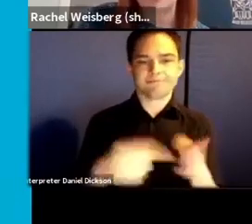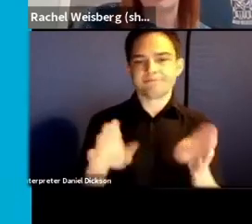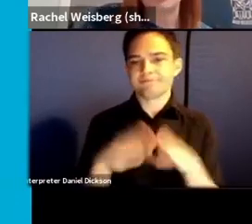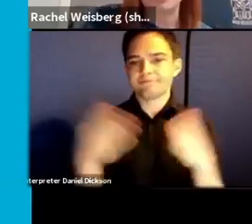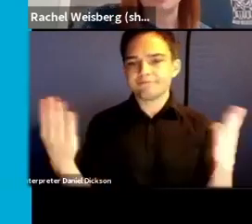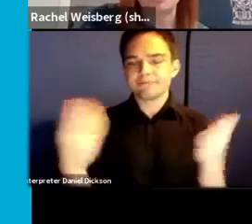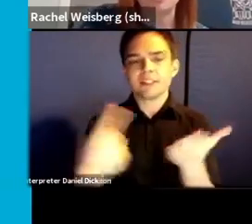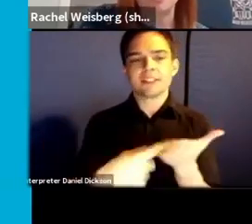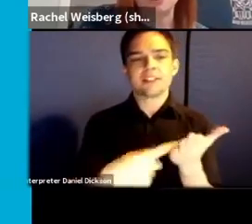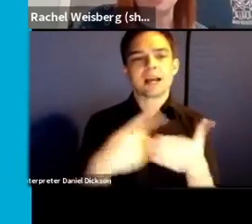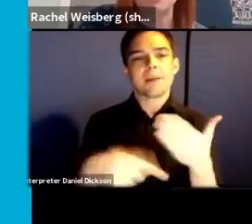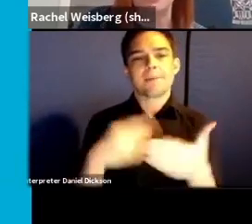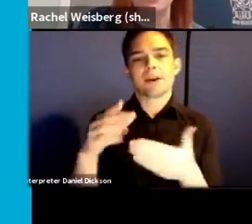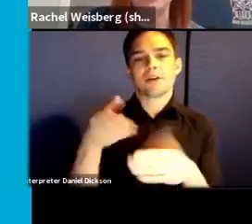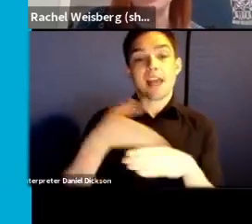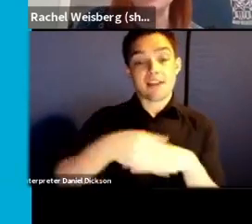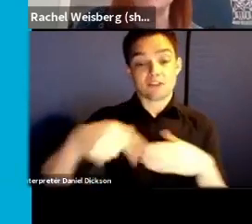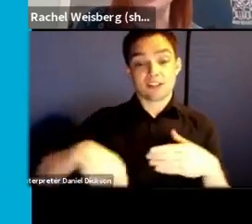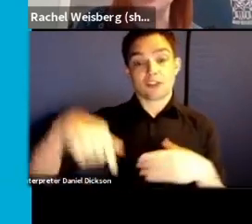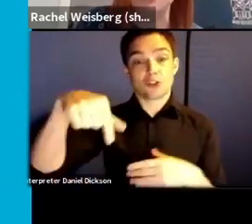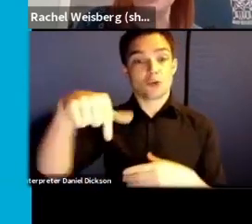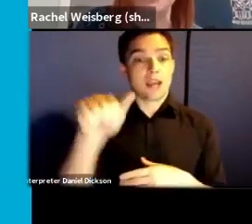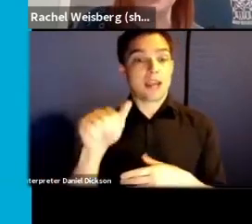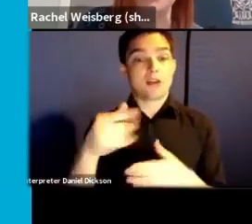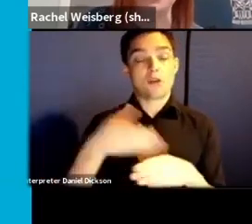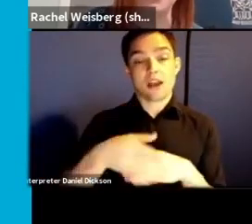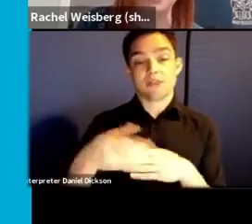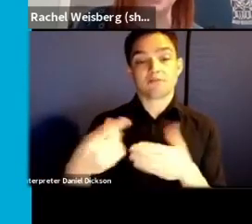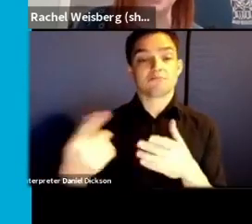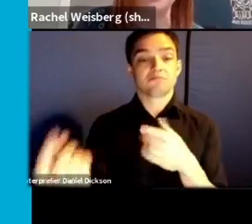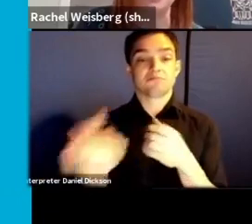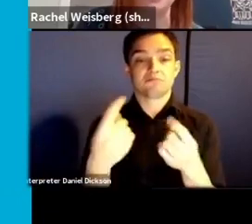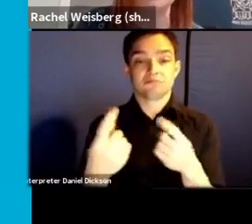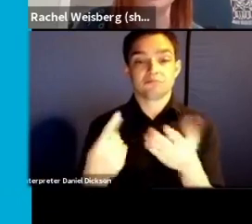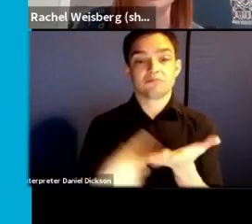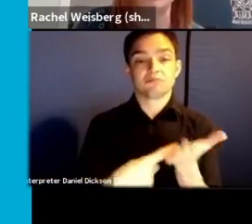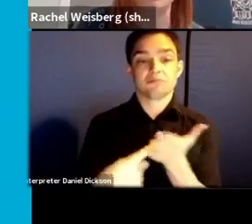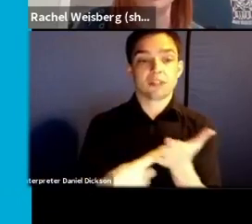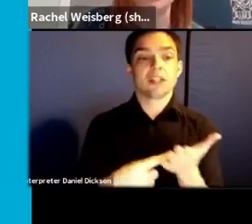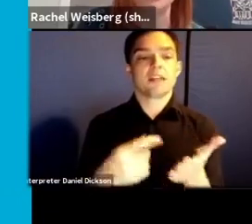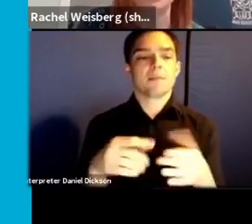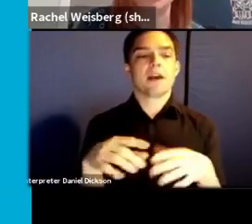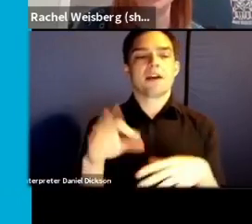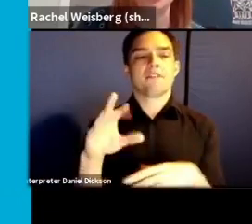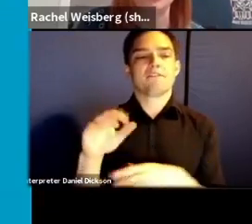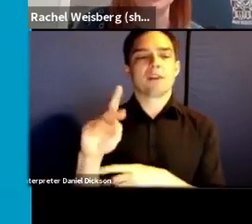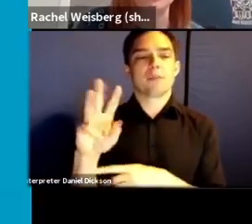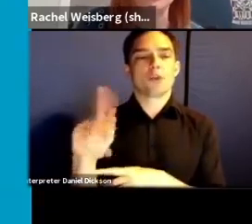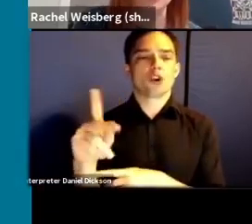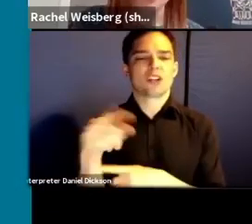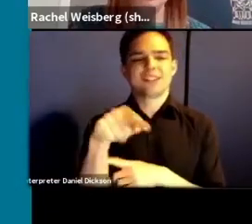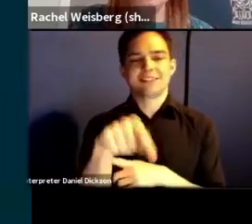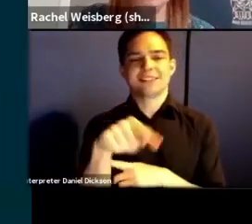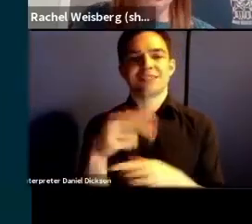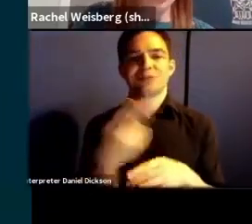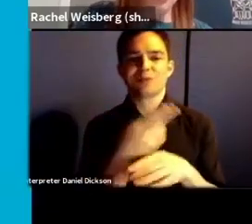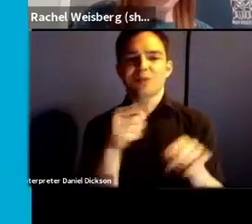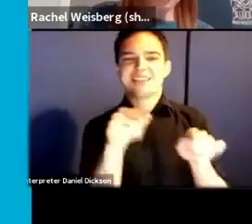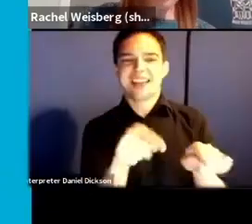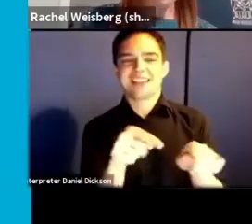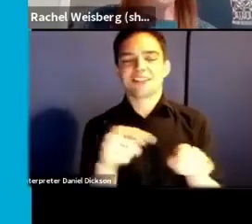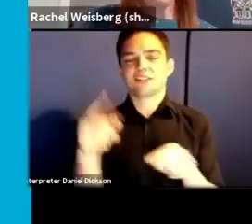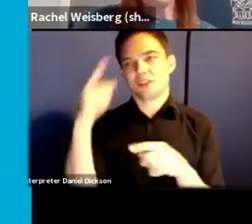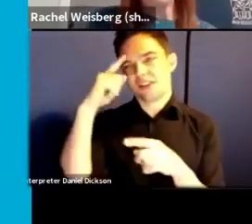after about your particular situation. But again, here's some framework that we can use to think through these situations.